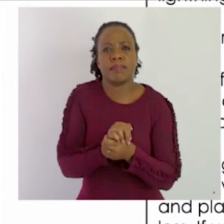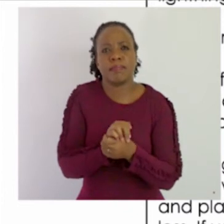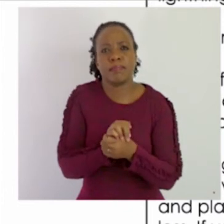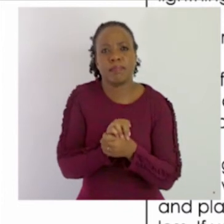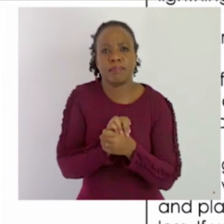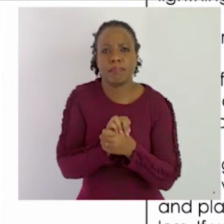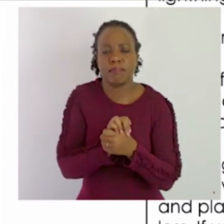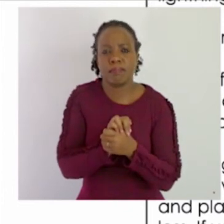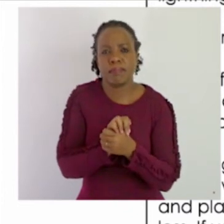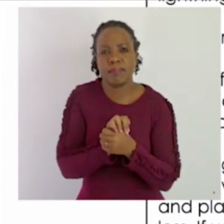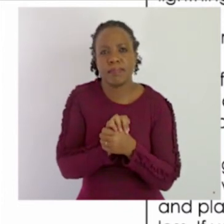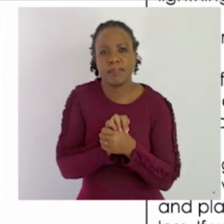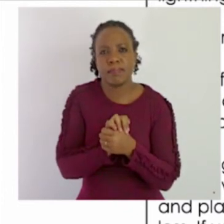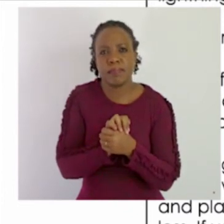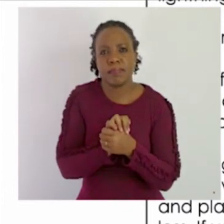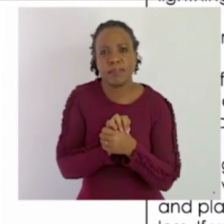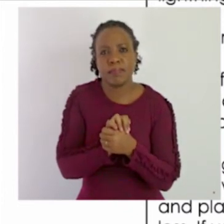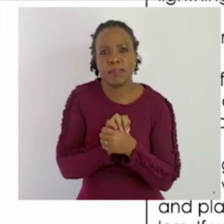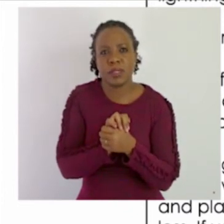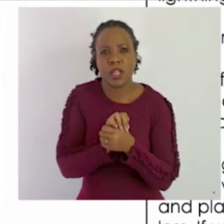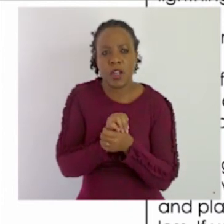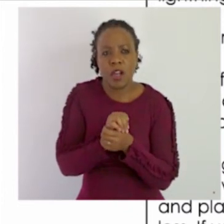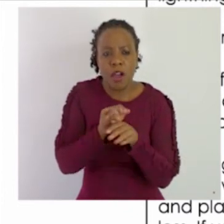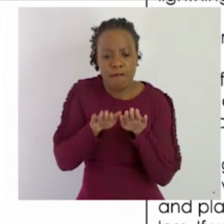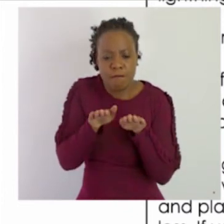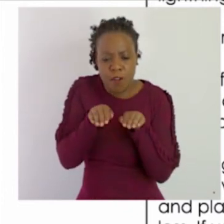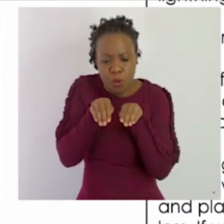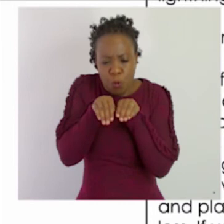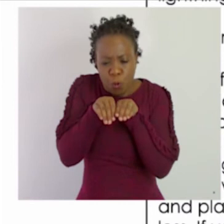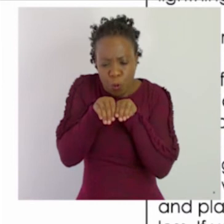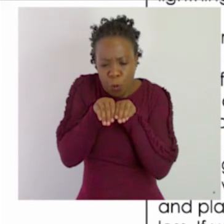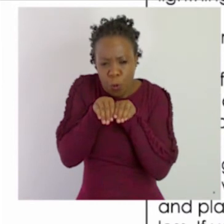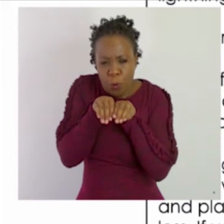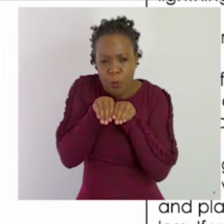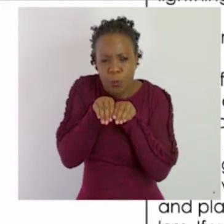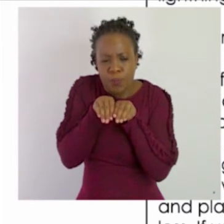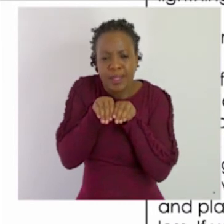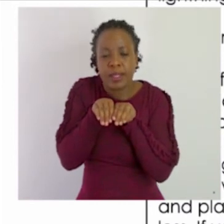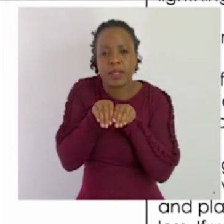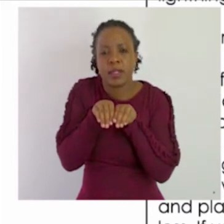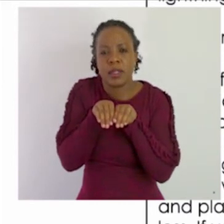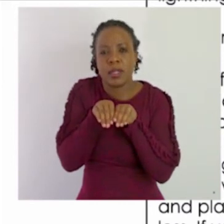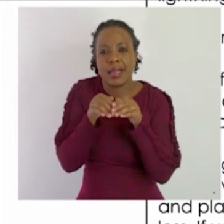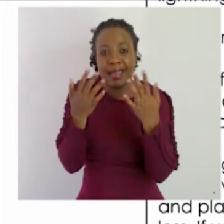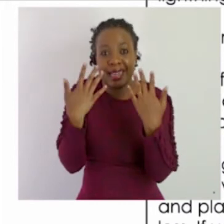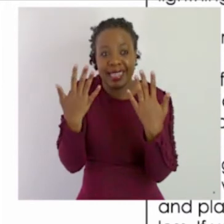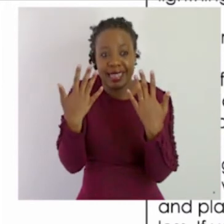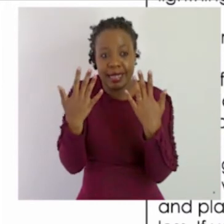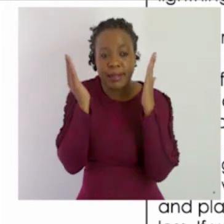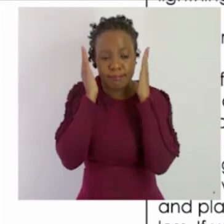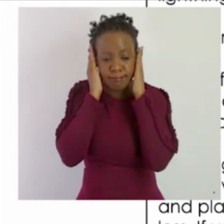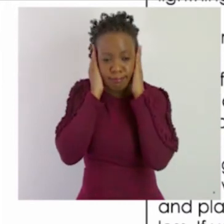tall. Put your feet together and place your hands over your ears